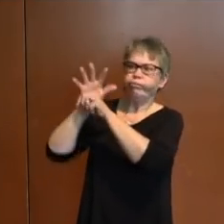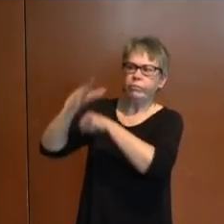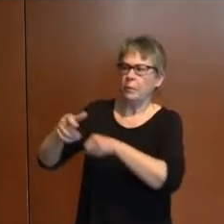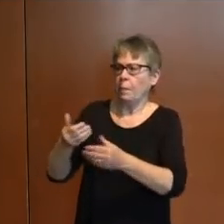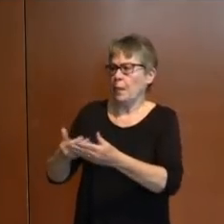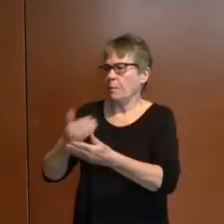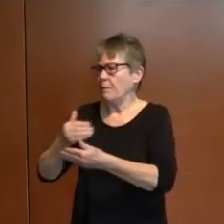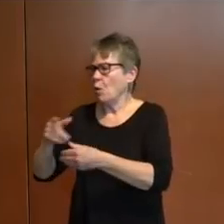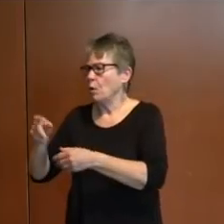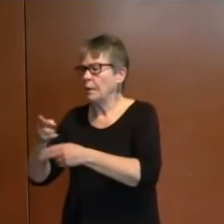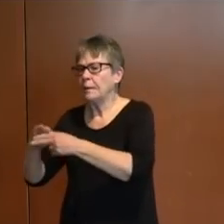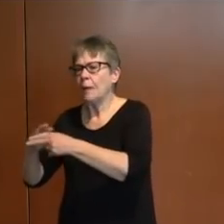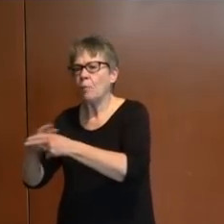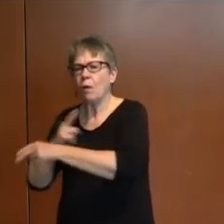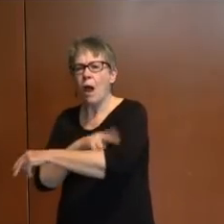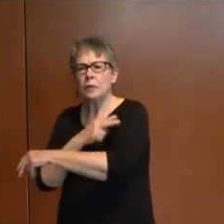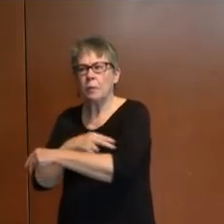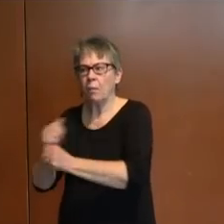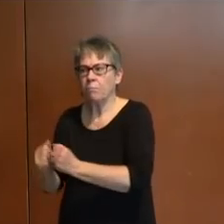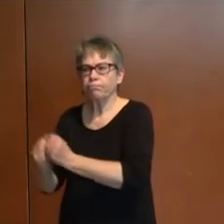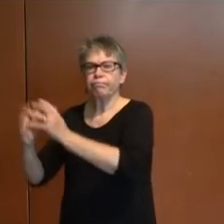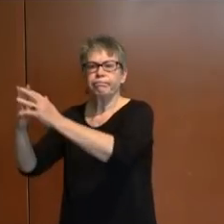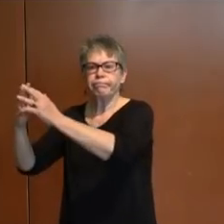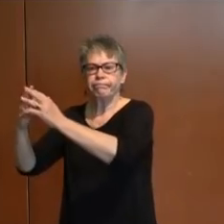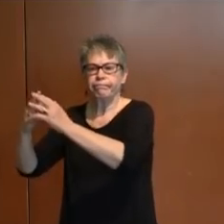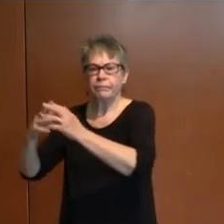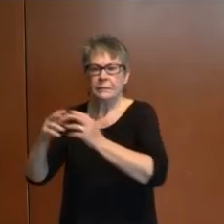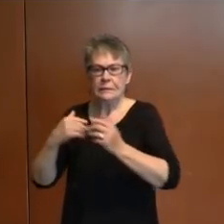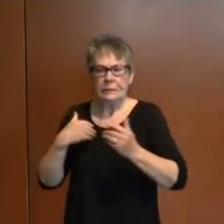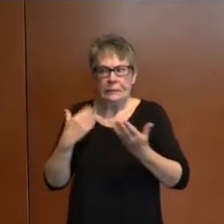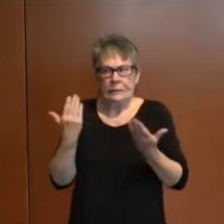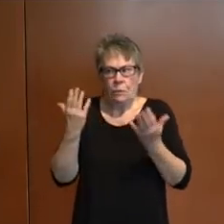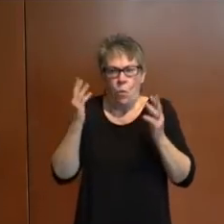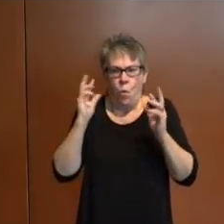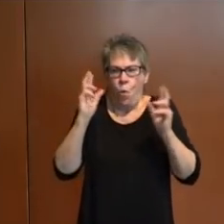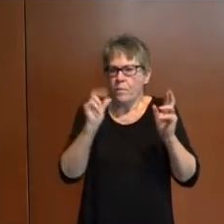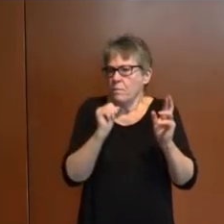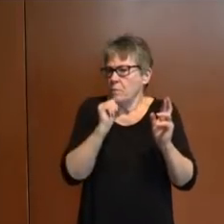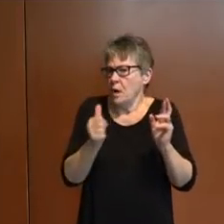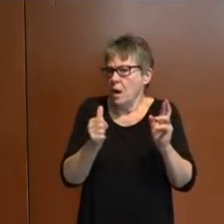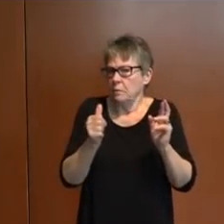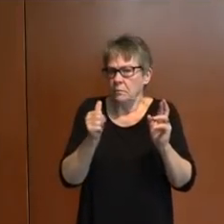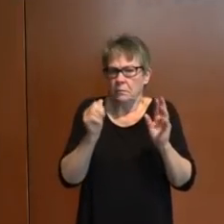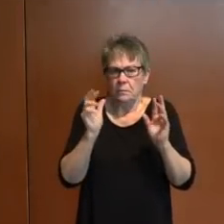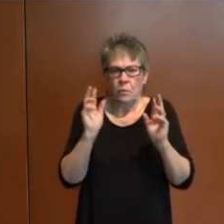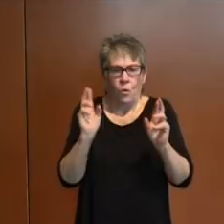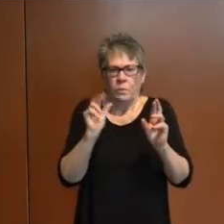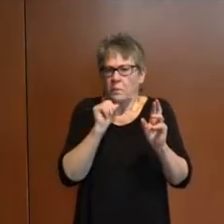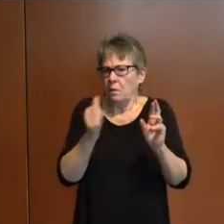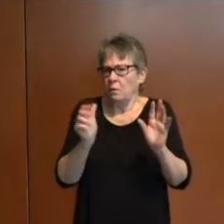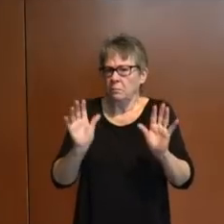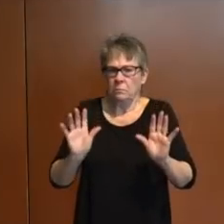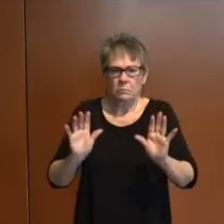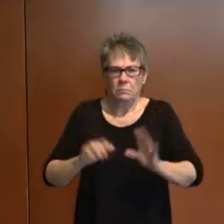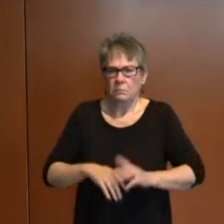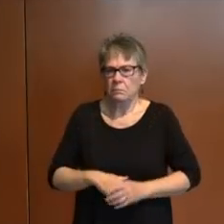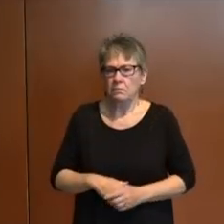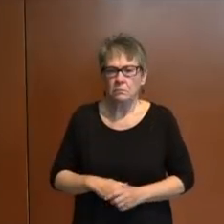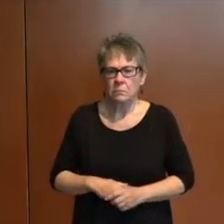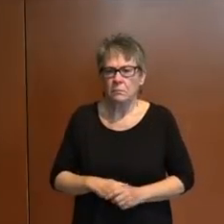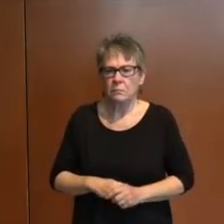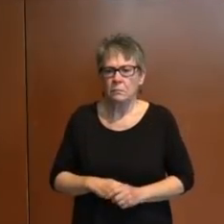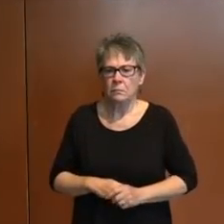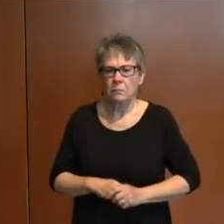pop-ups up before that occurs. Only in New Jersey can we call a hospital that has 250 beds a pop-up,